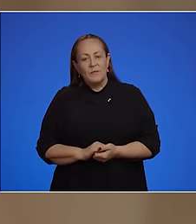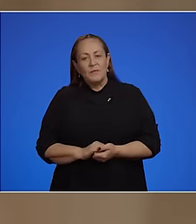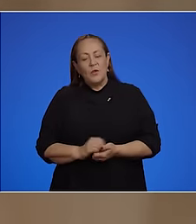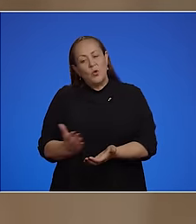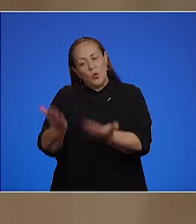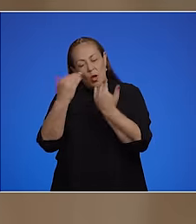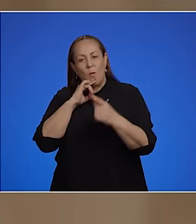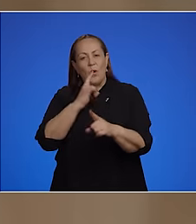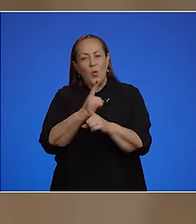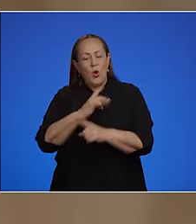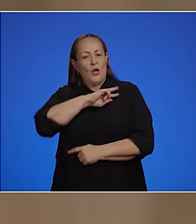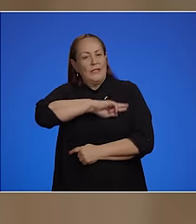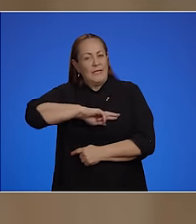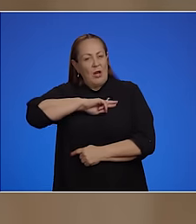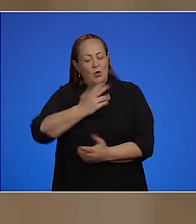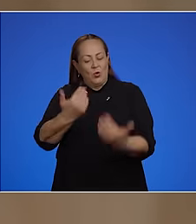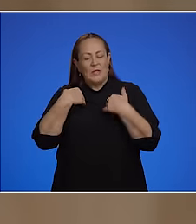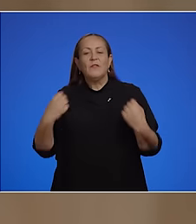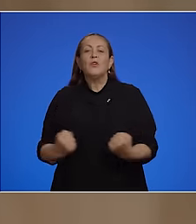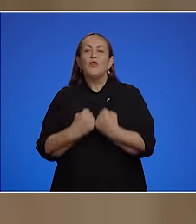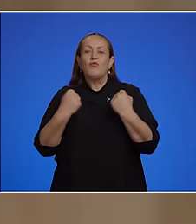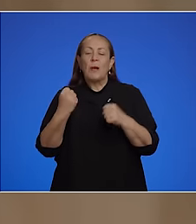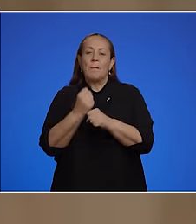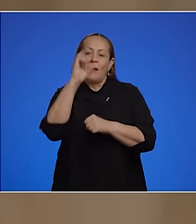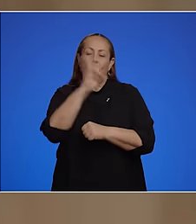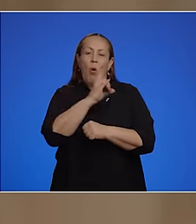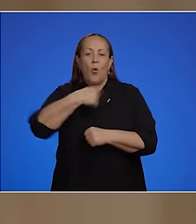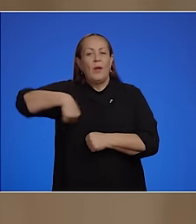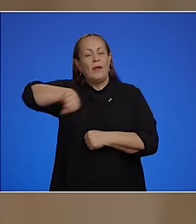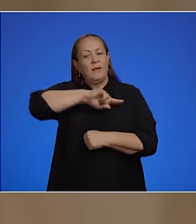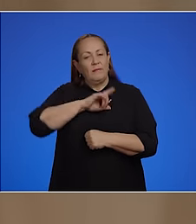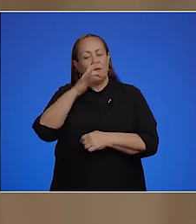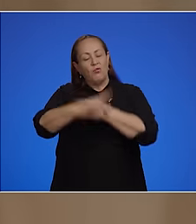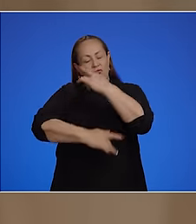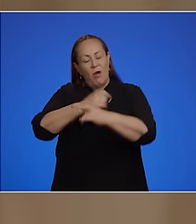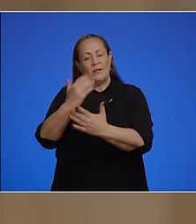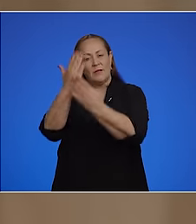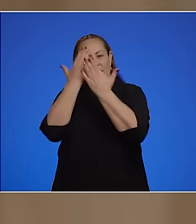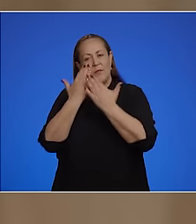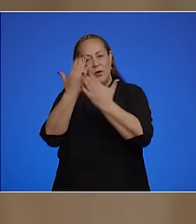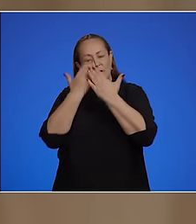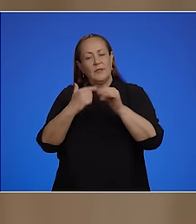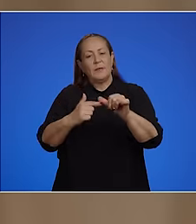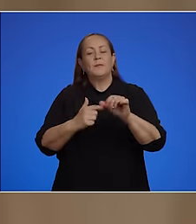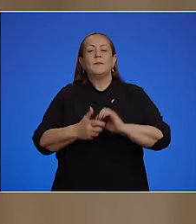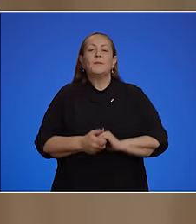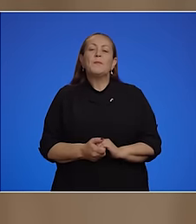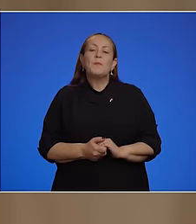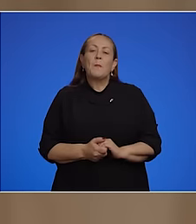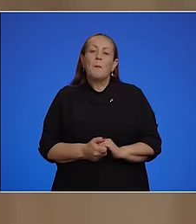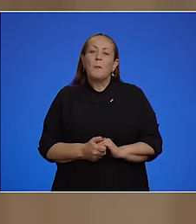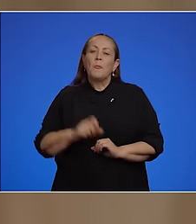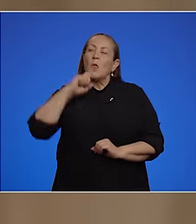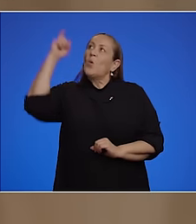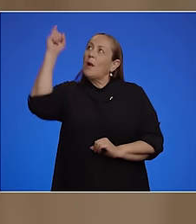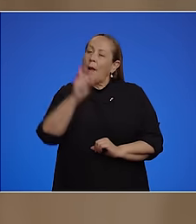You come in word and sacrament to strengthen us and make us holy. Christ, have mercy. Christ, have mercy. You will